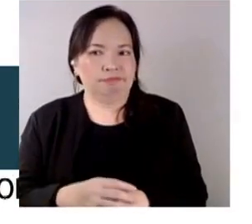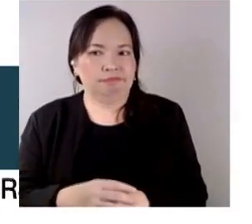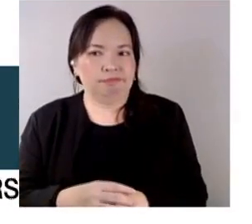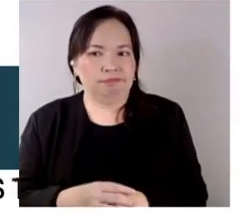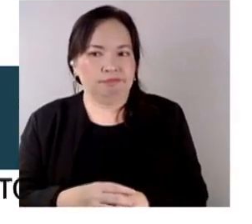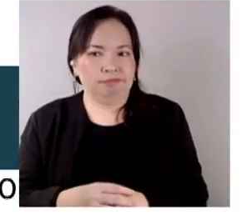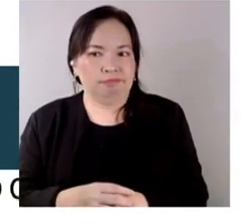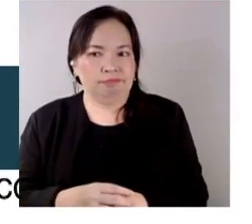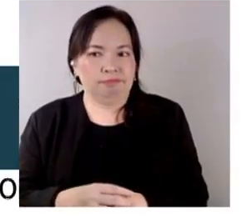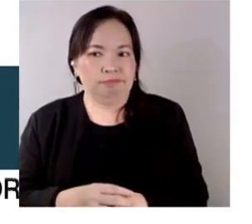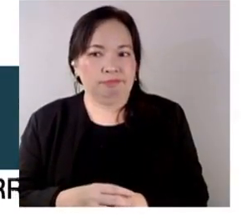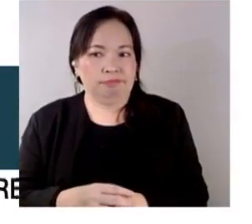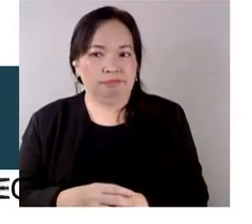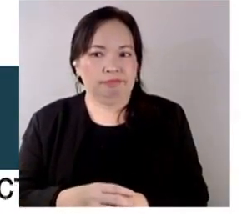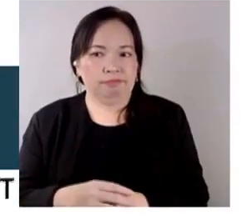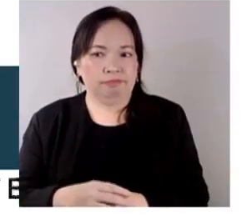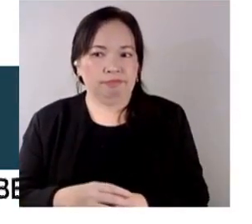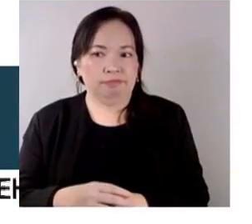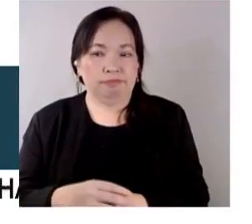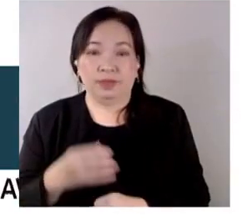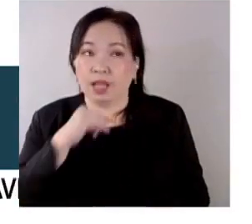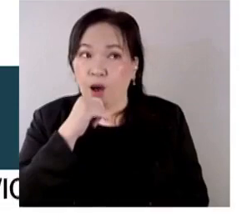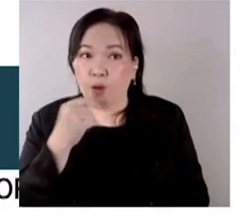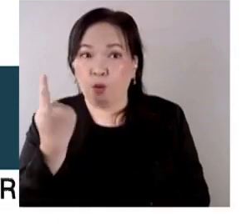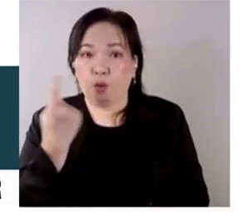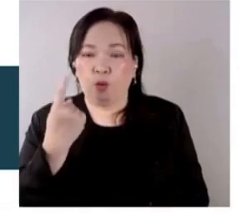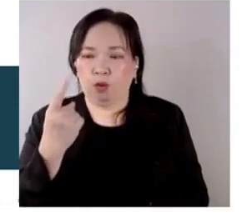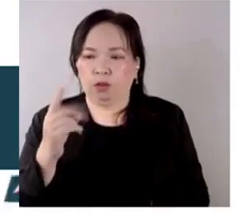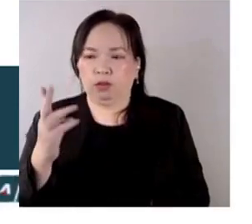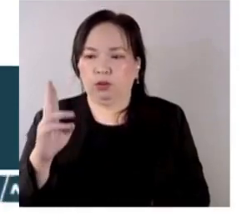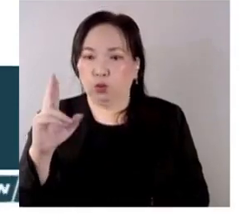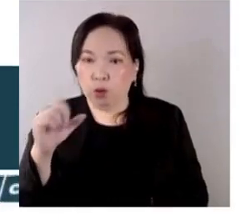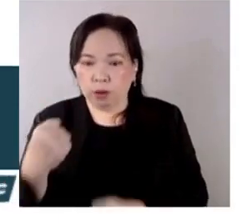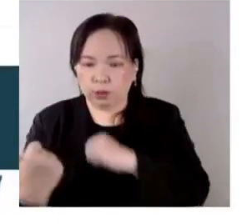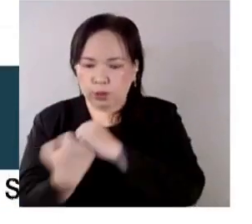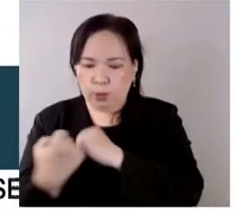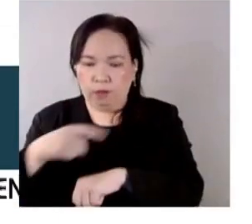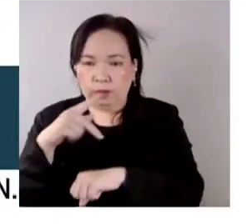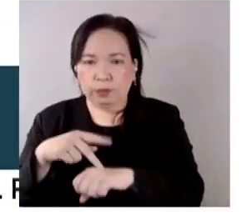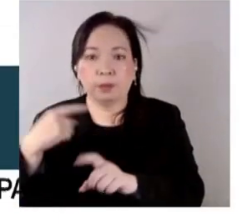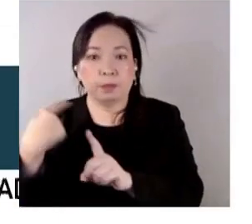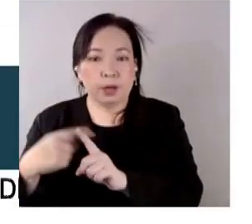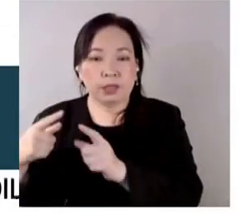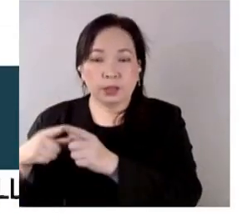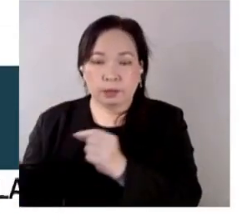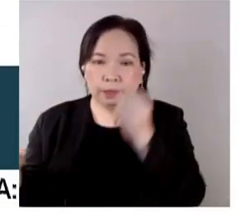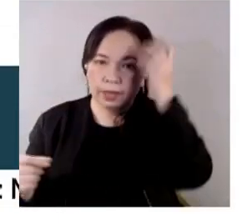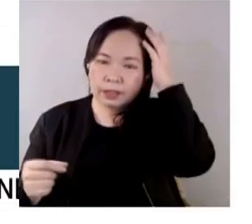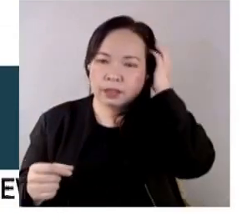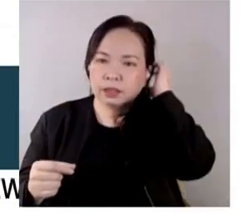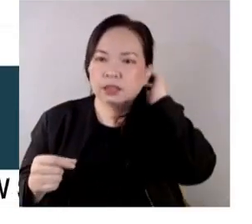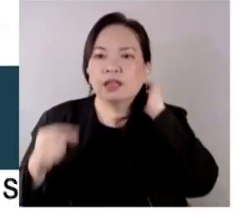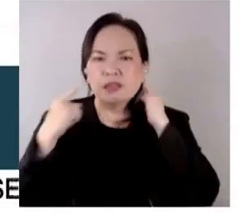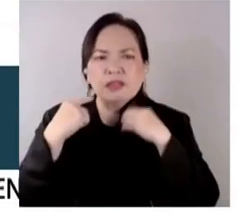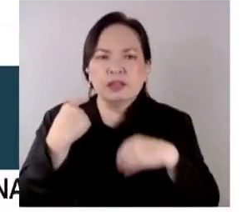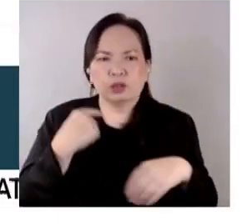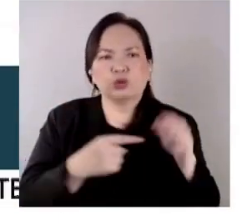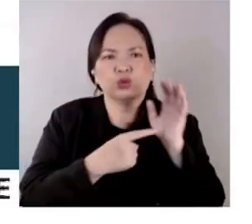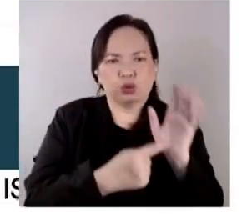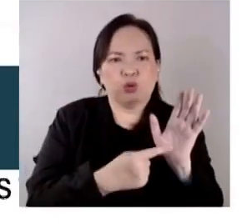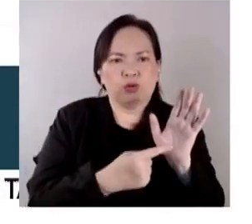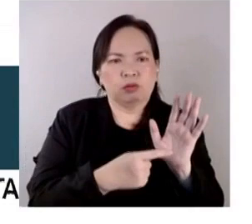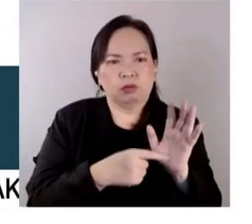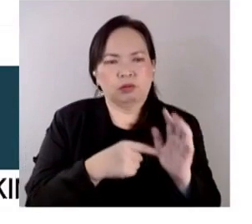United States behind us. You also have, of course, more significantly will be Japan. I think this is also a signal for the